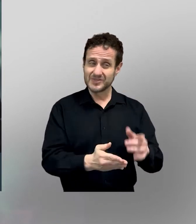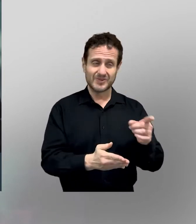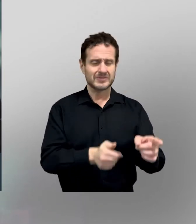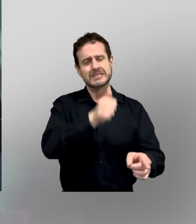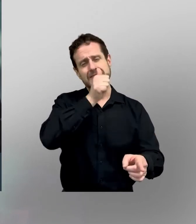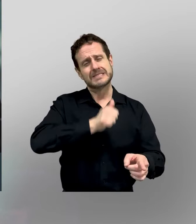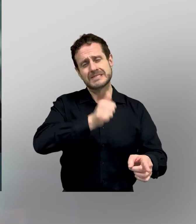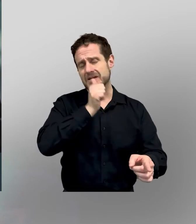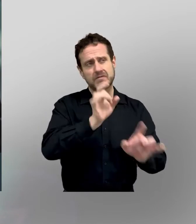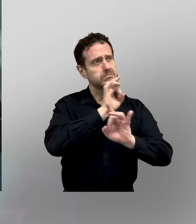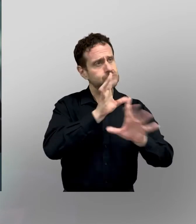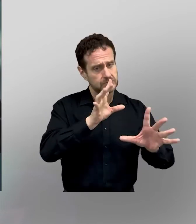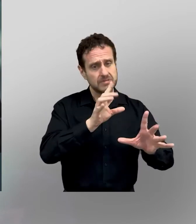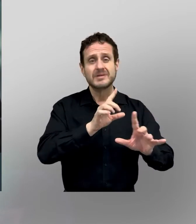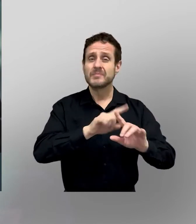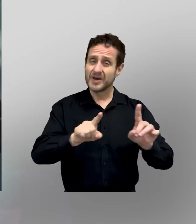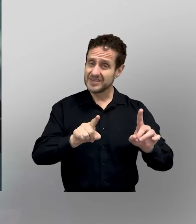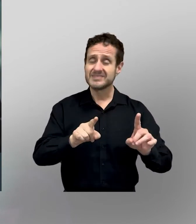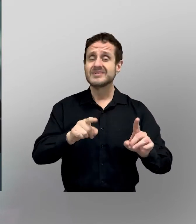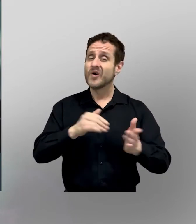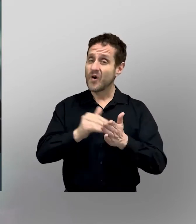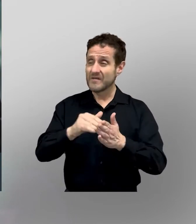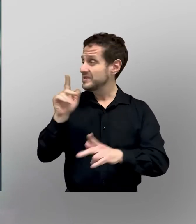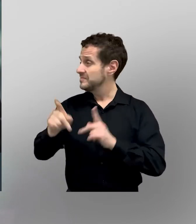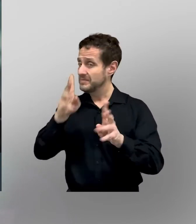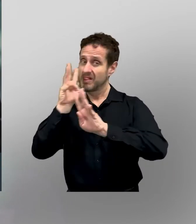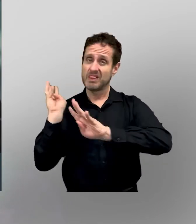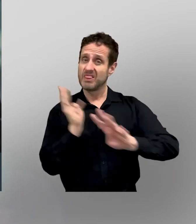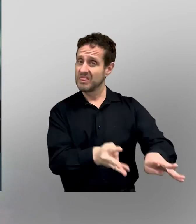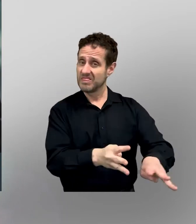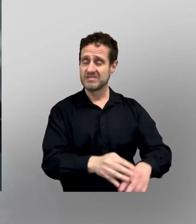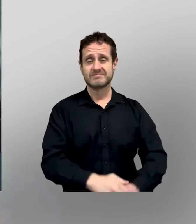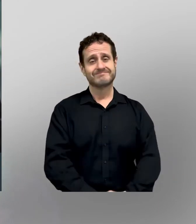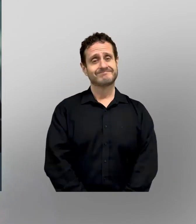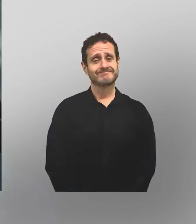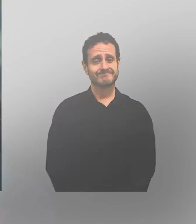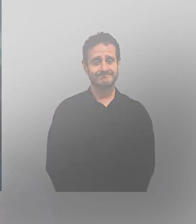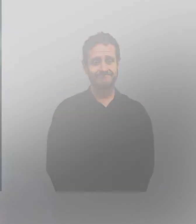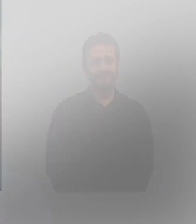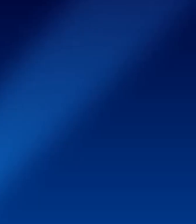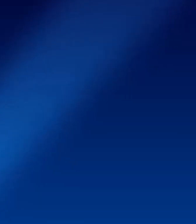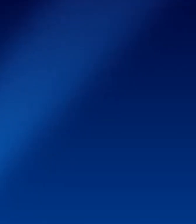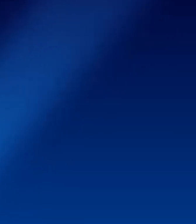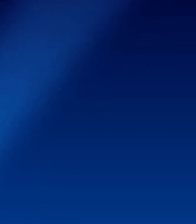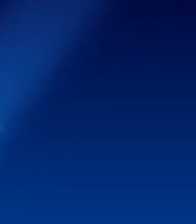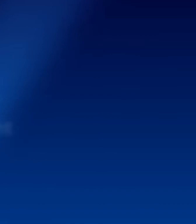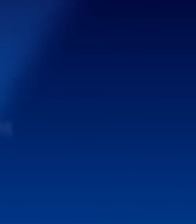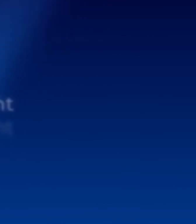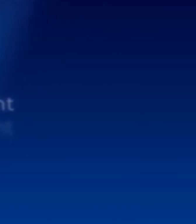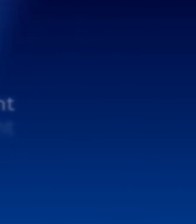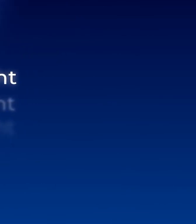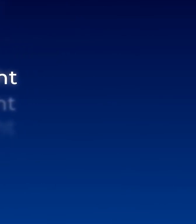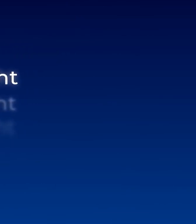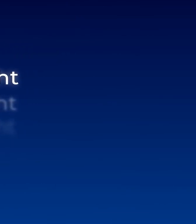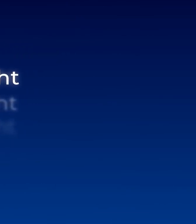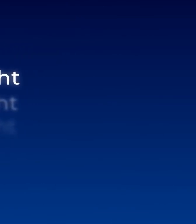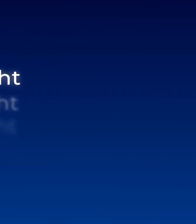because it was so neglected and the suffering was so great.